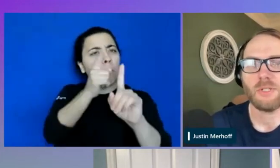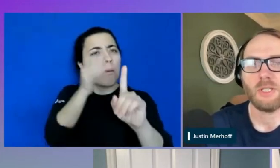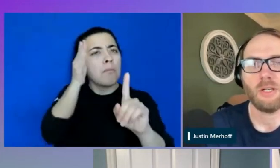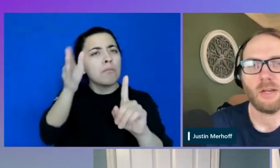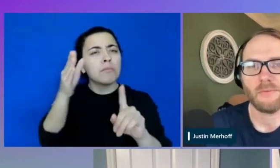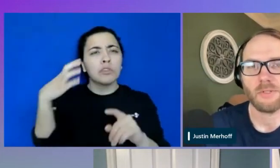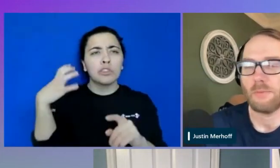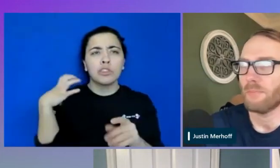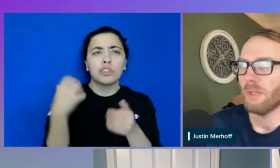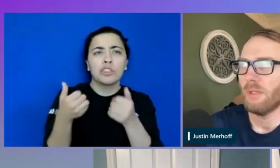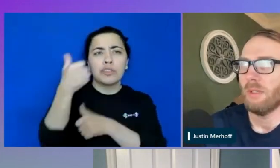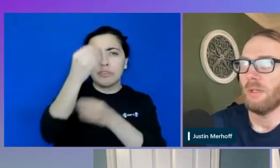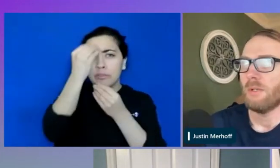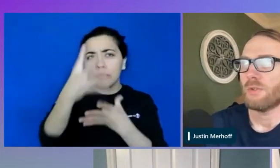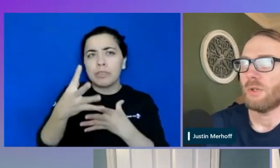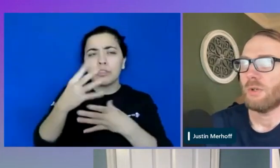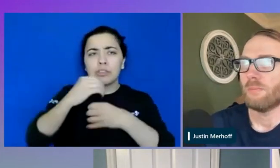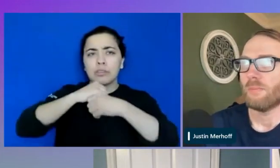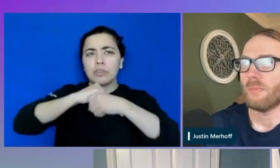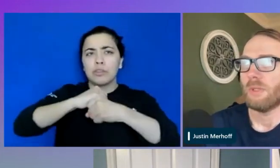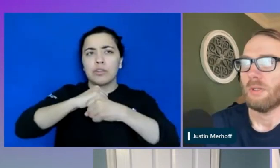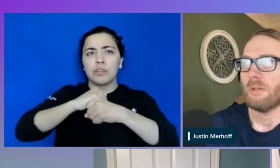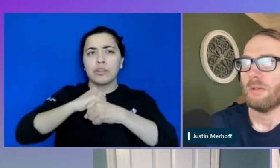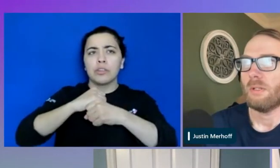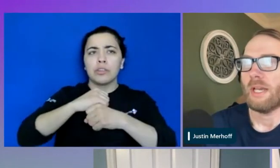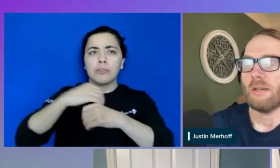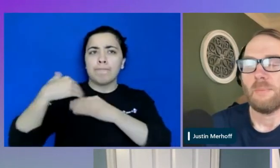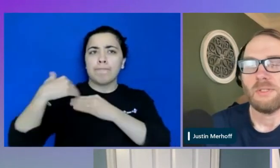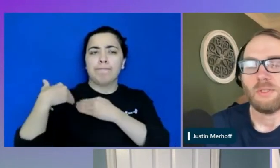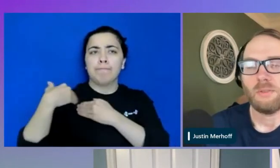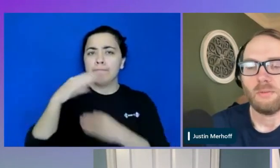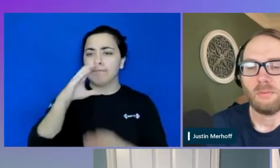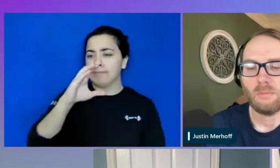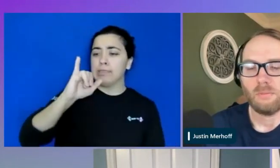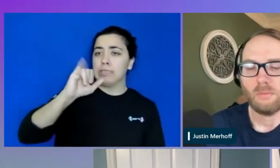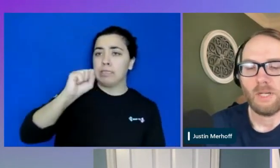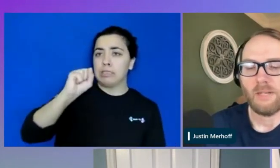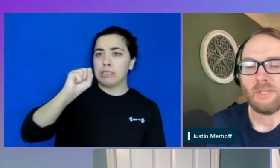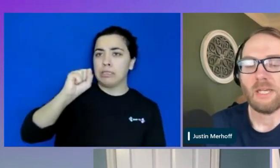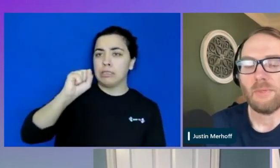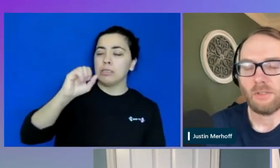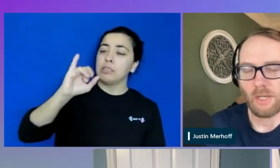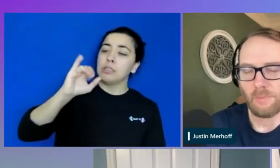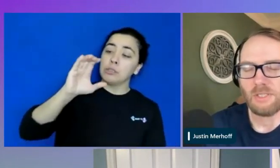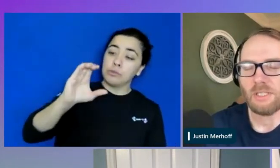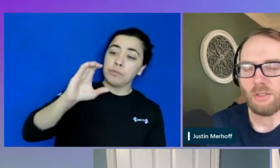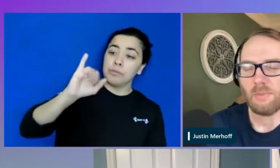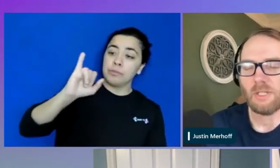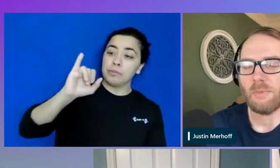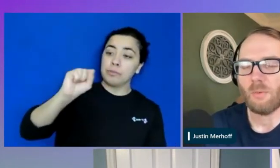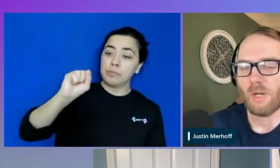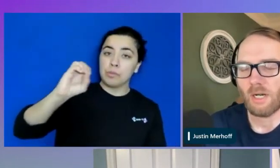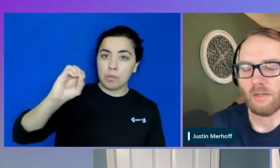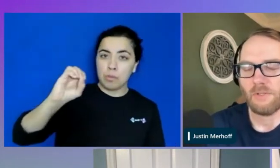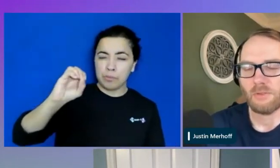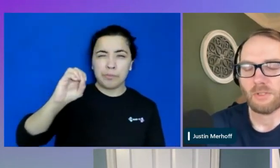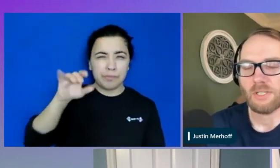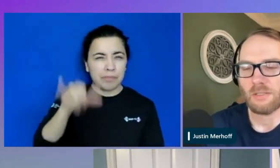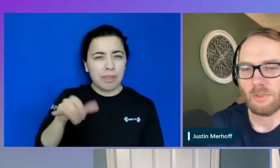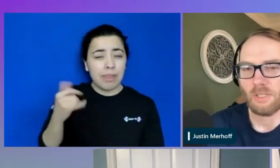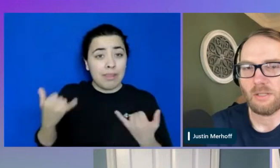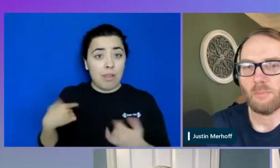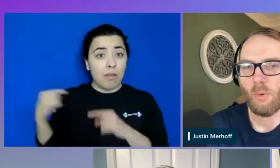information security officer. So now coming to DQ and becoming aware of